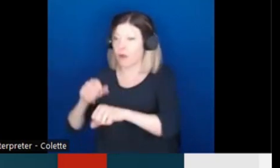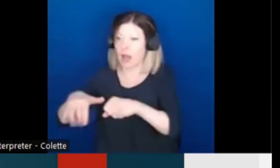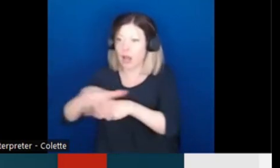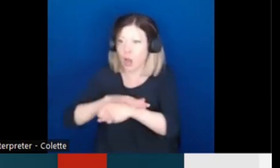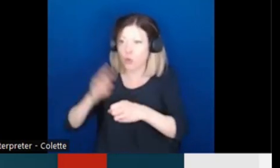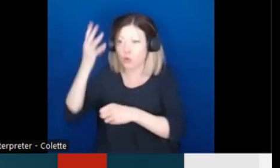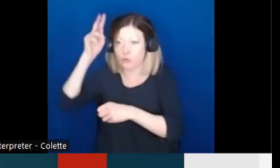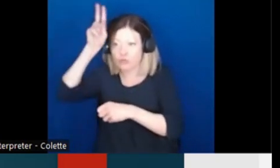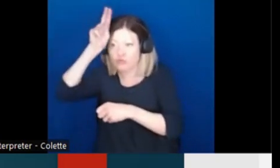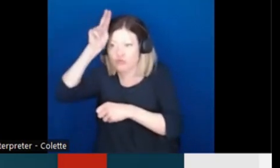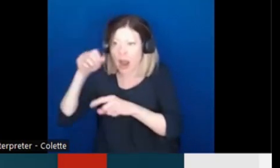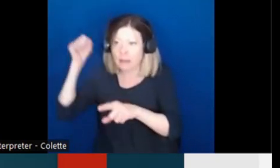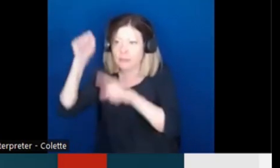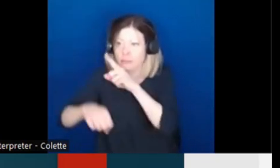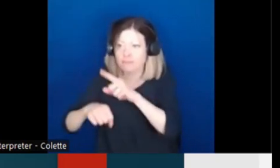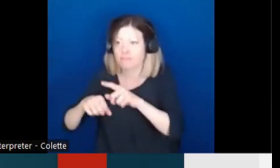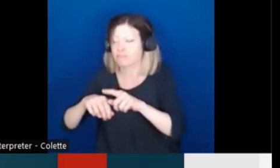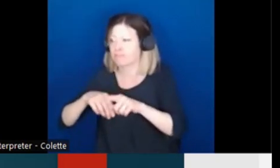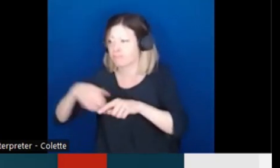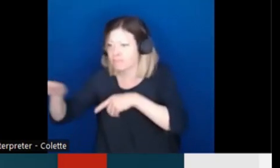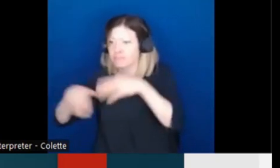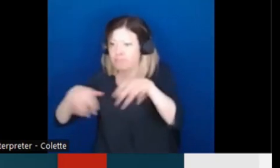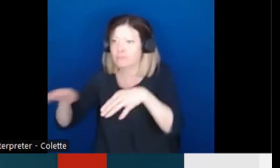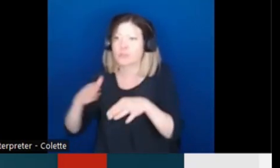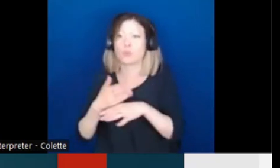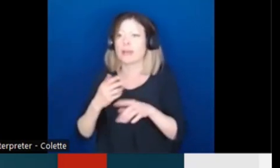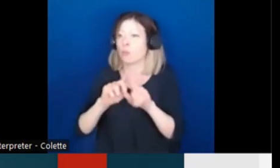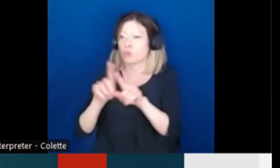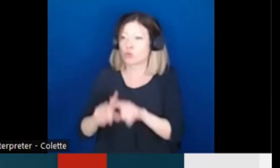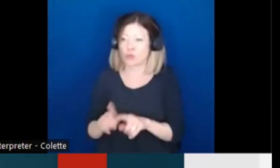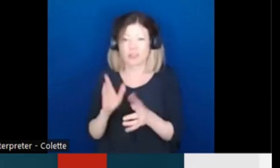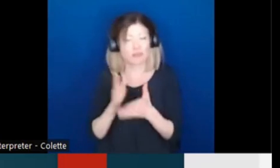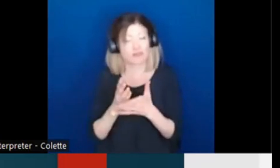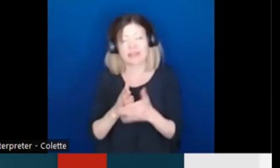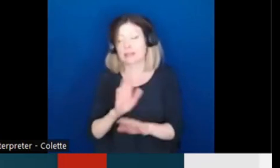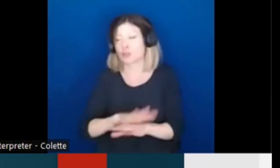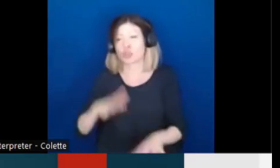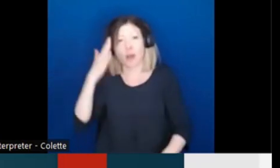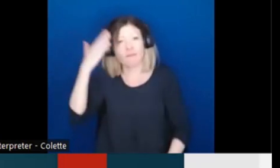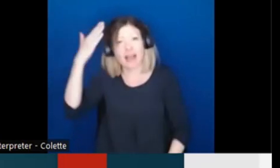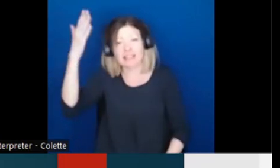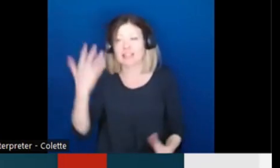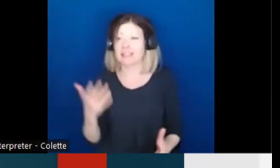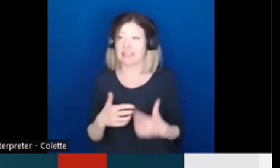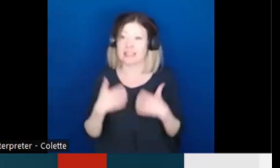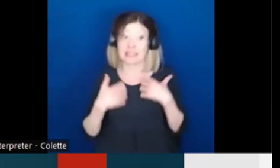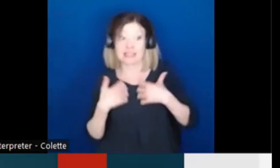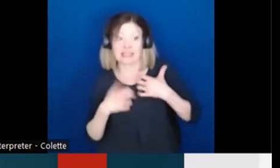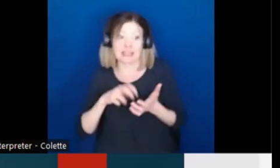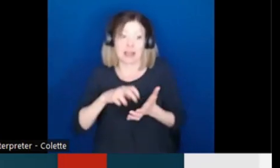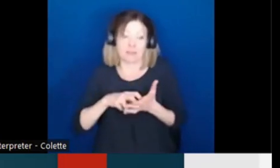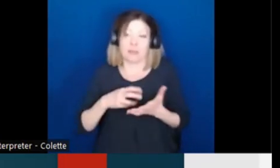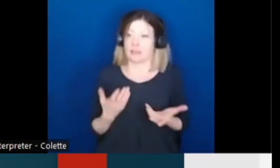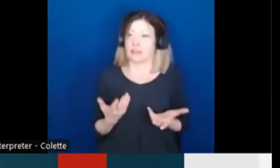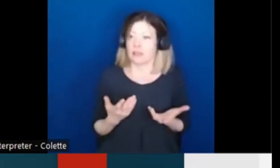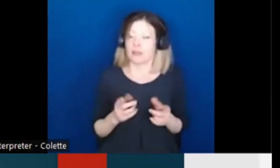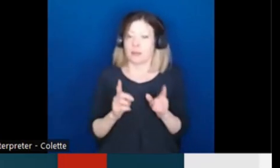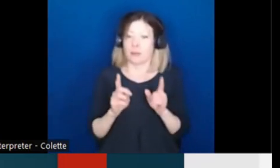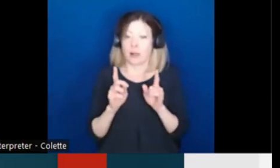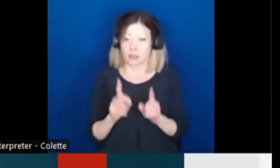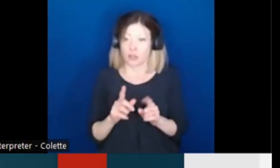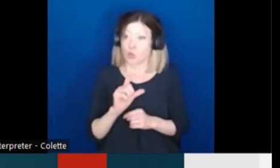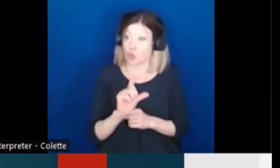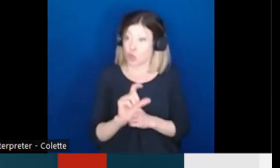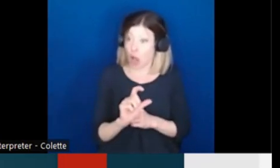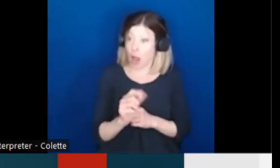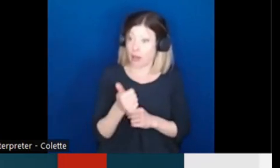sorts. So it's all childish fantasy, it's all excitement, adventure. Charlotte starts to write a series of